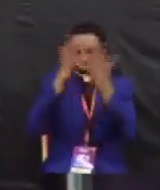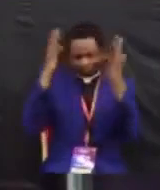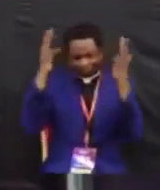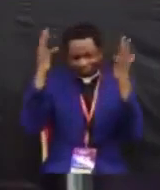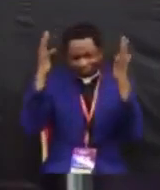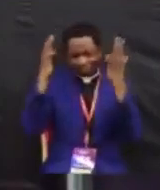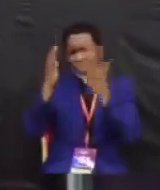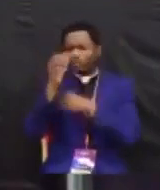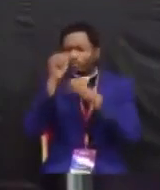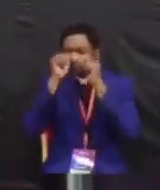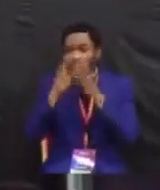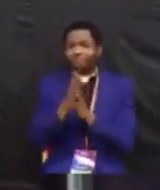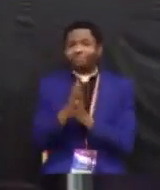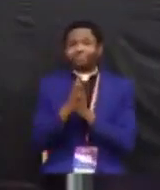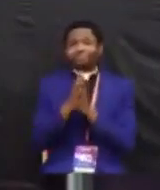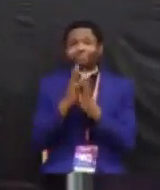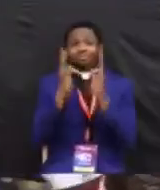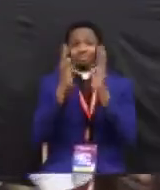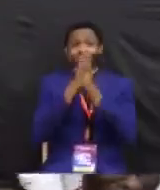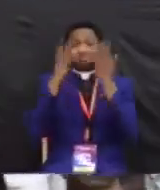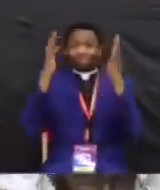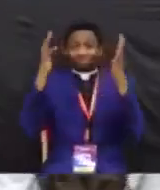My brother, please come.